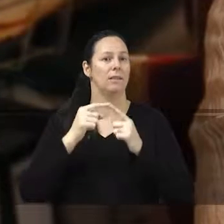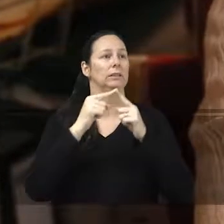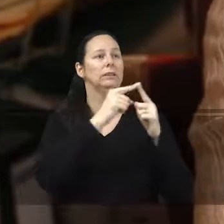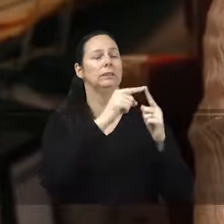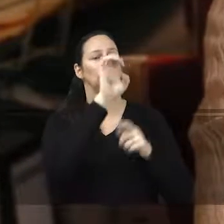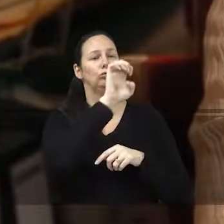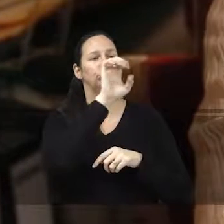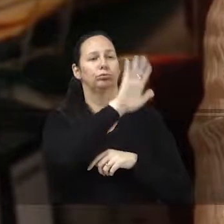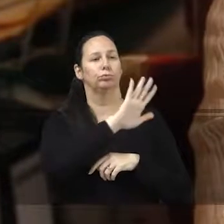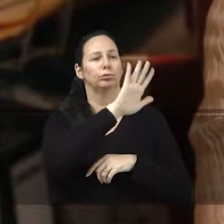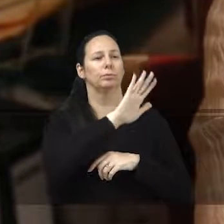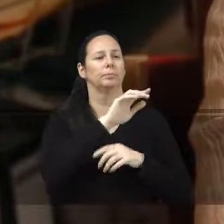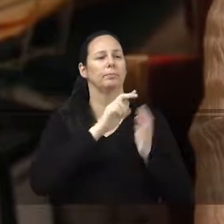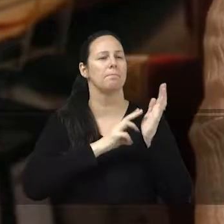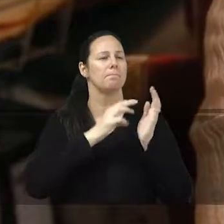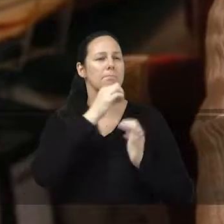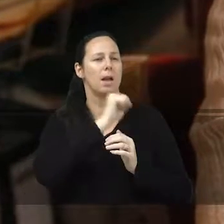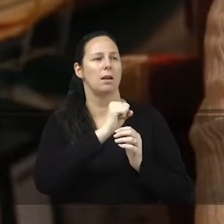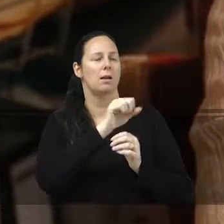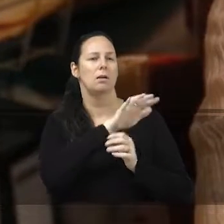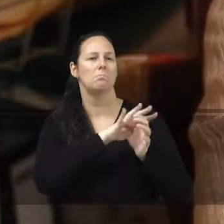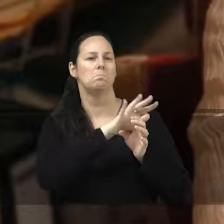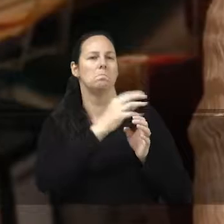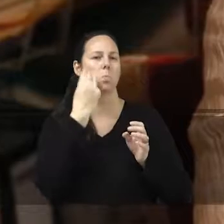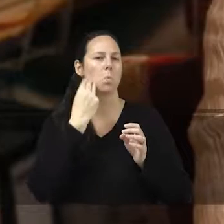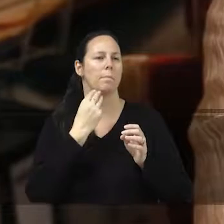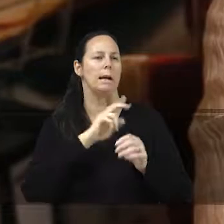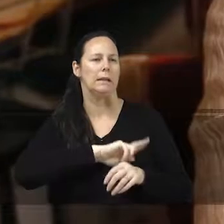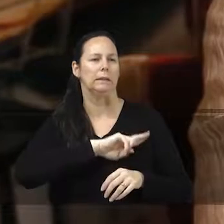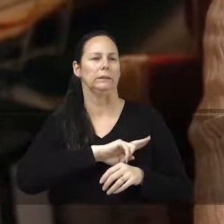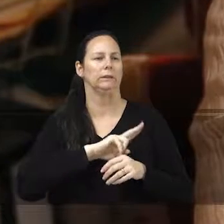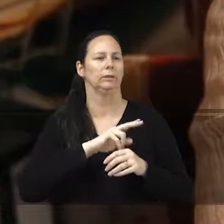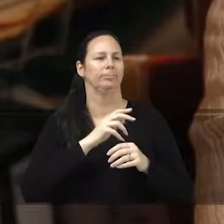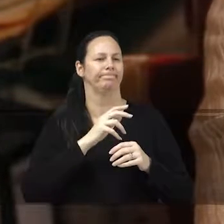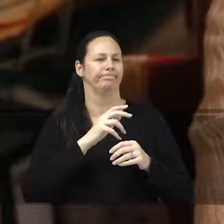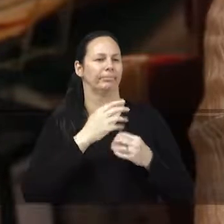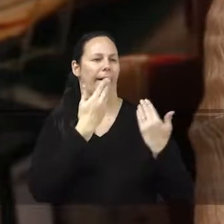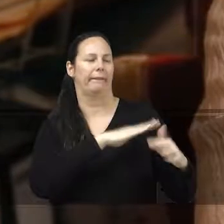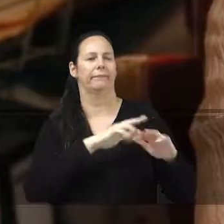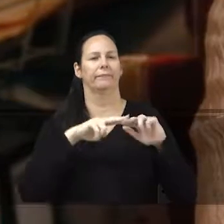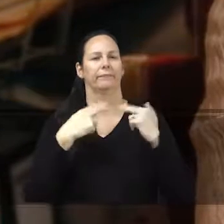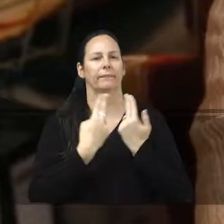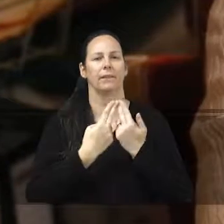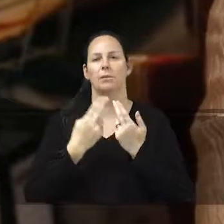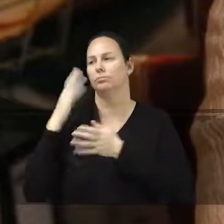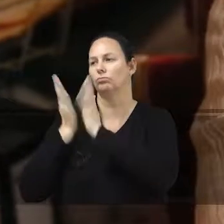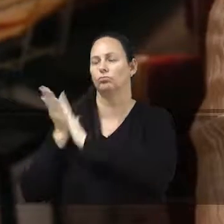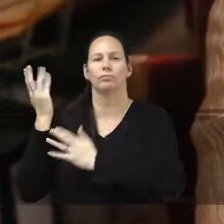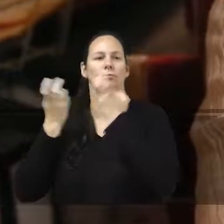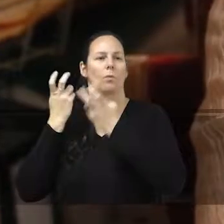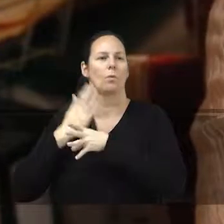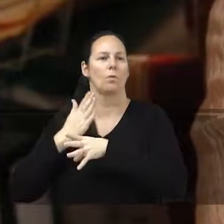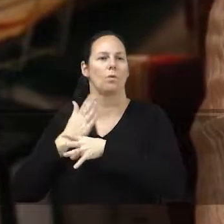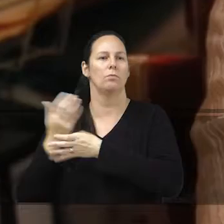Europe was about the men folk and the women needing to leave their family and go to find work